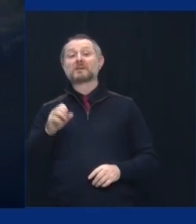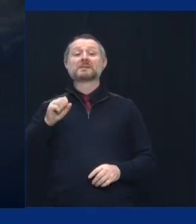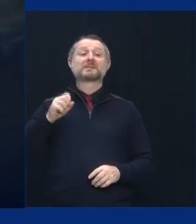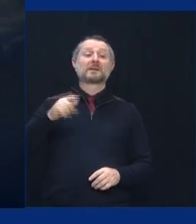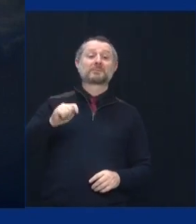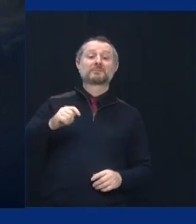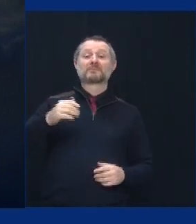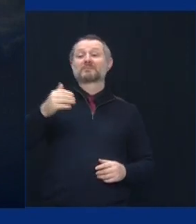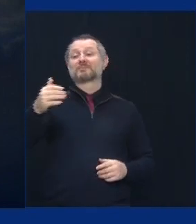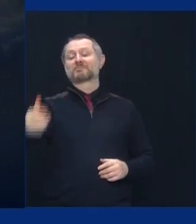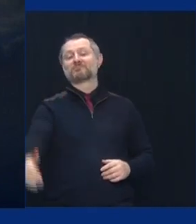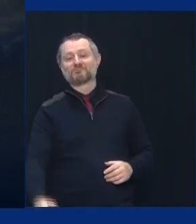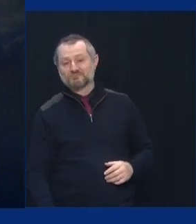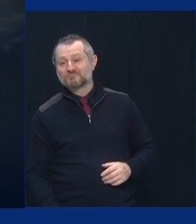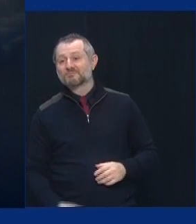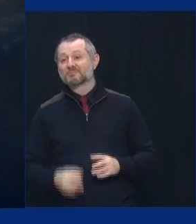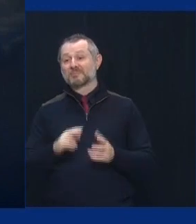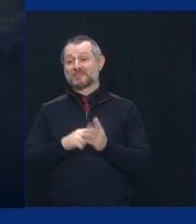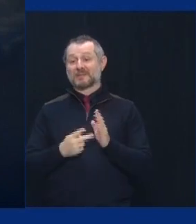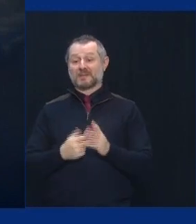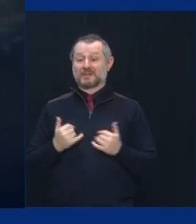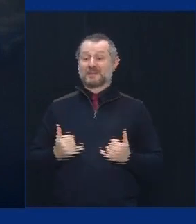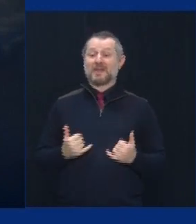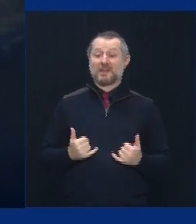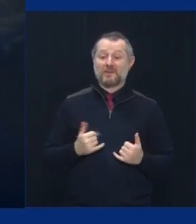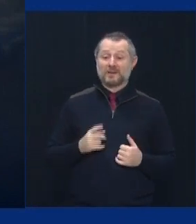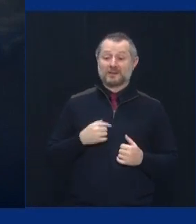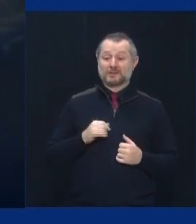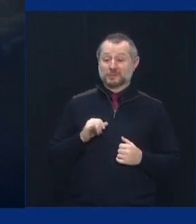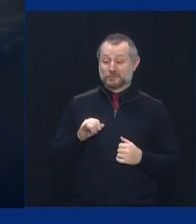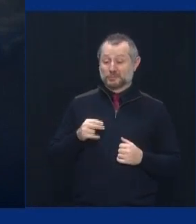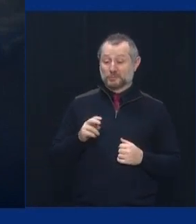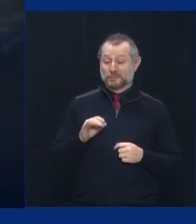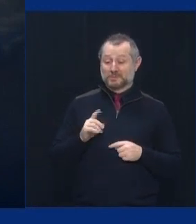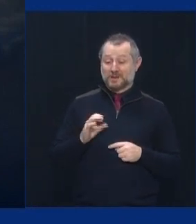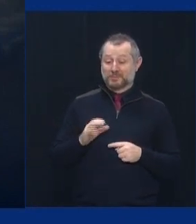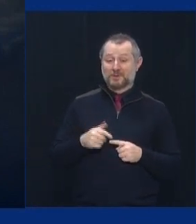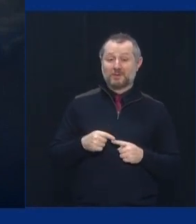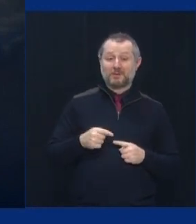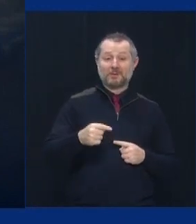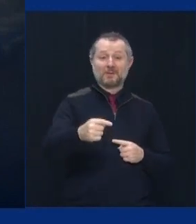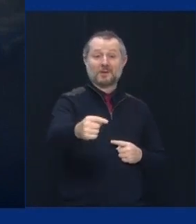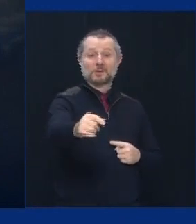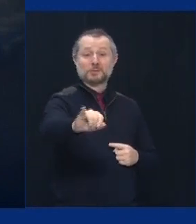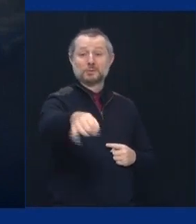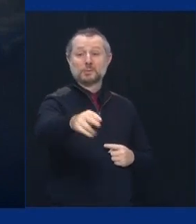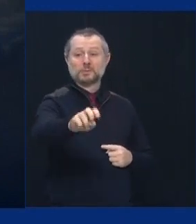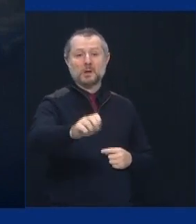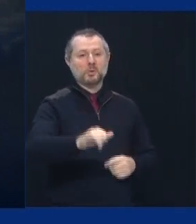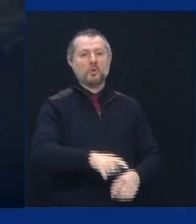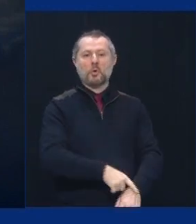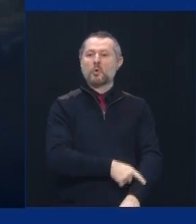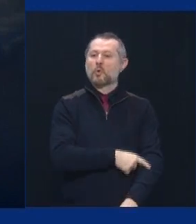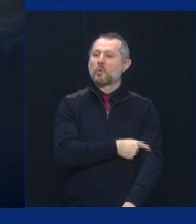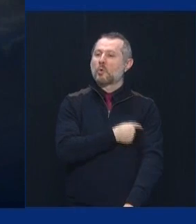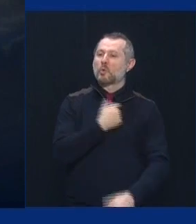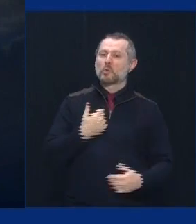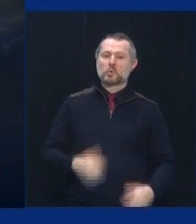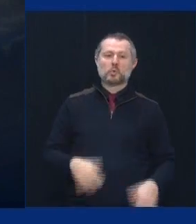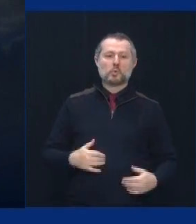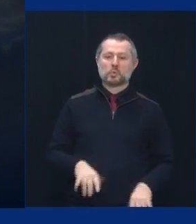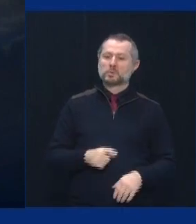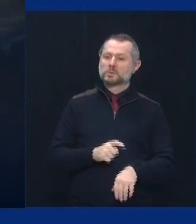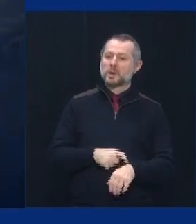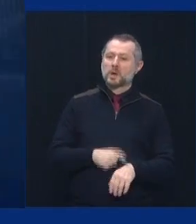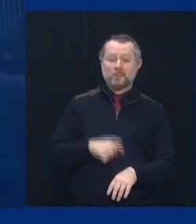But between today and June, that is a long 6 months. And we can't get complacent, well,